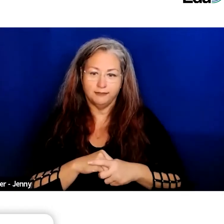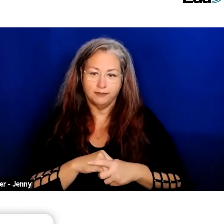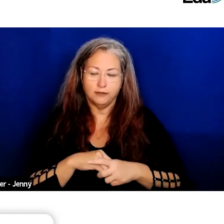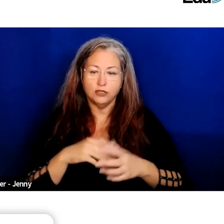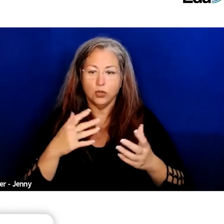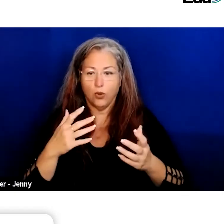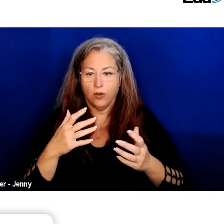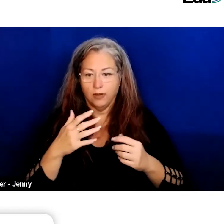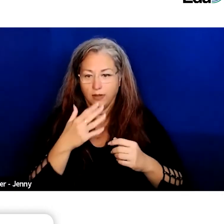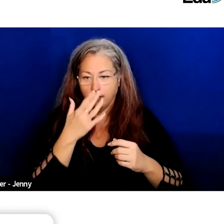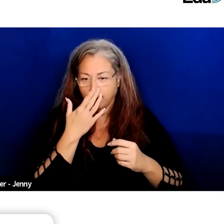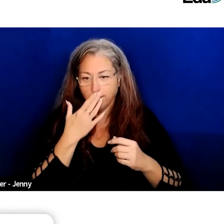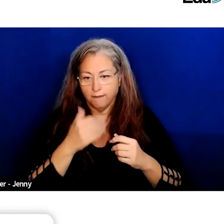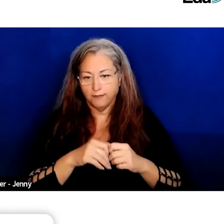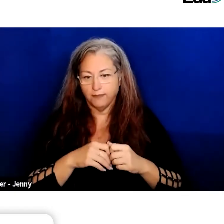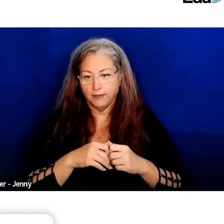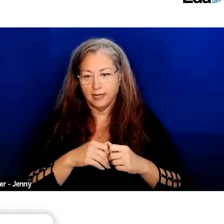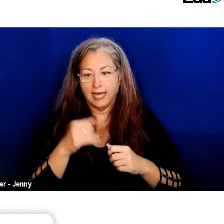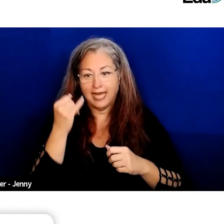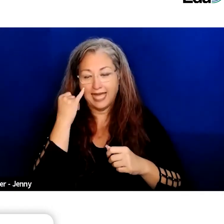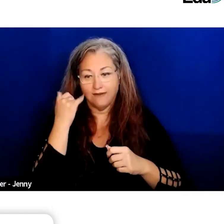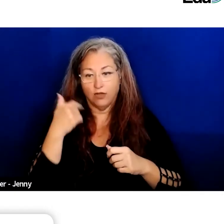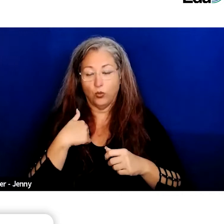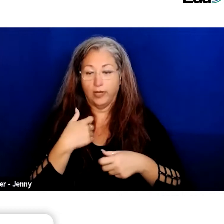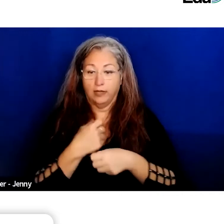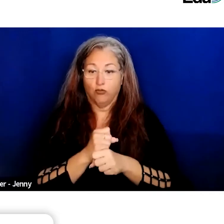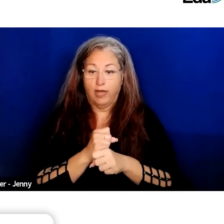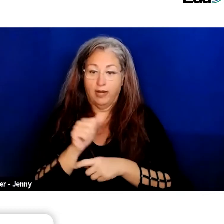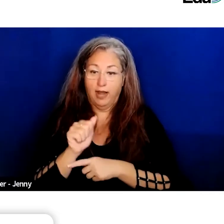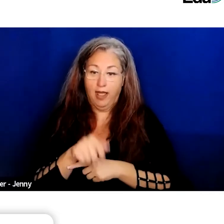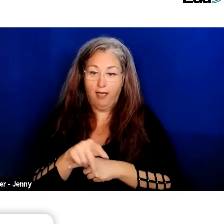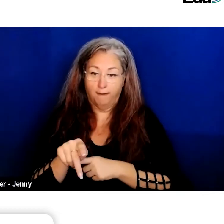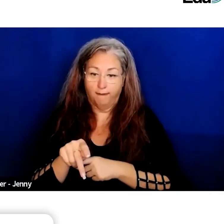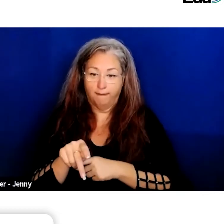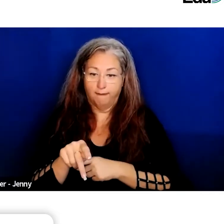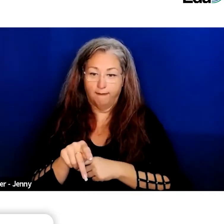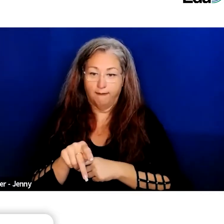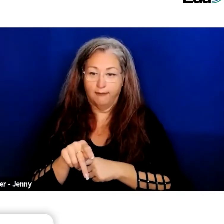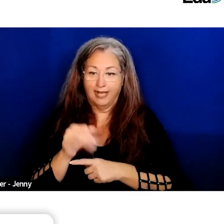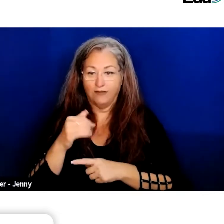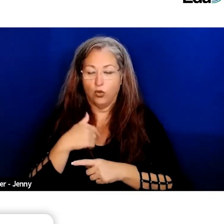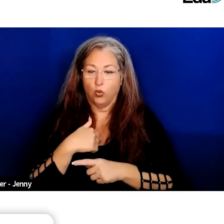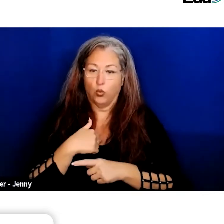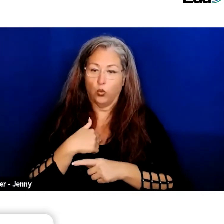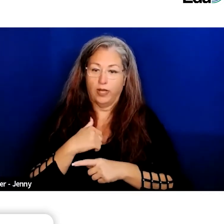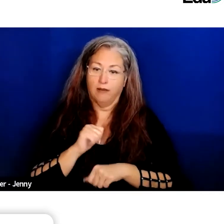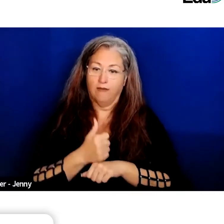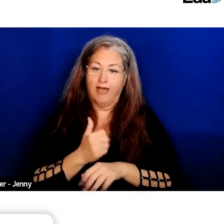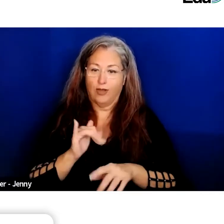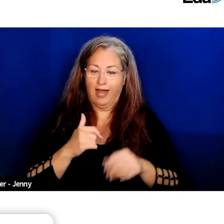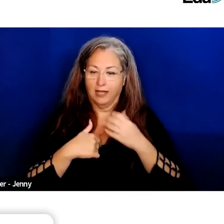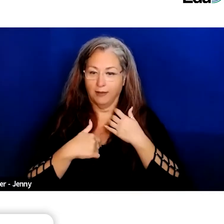So if we were to create an app, if we're the founder of an app, like